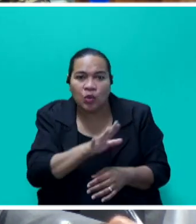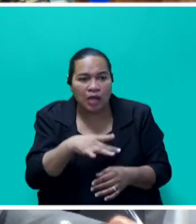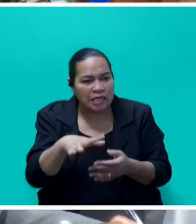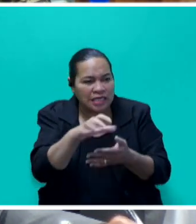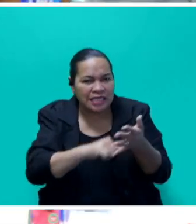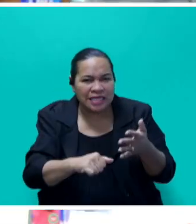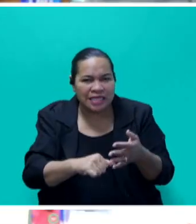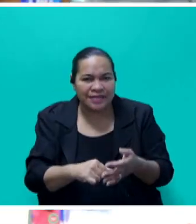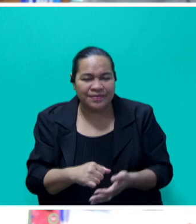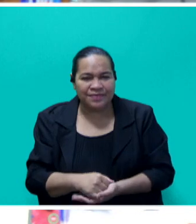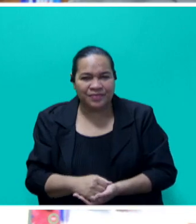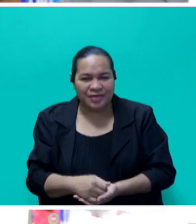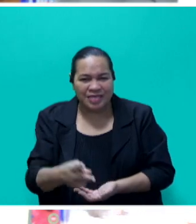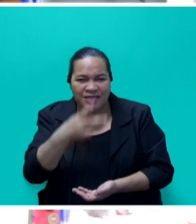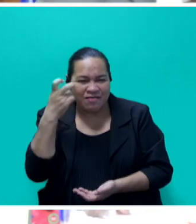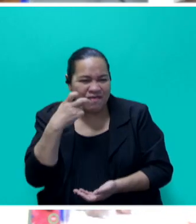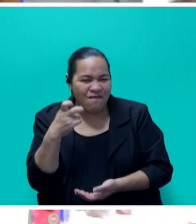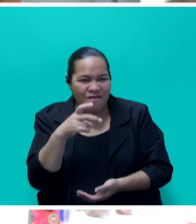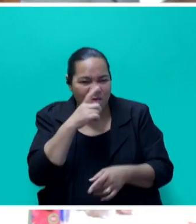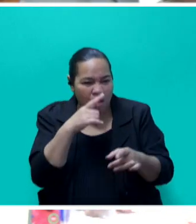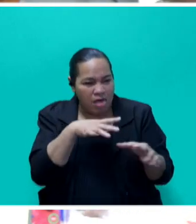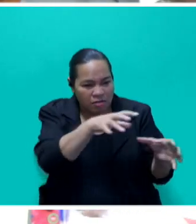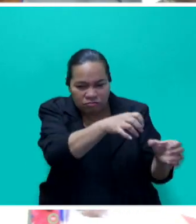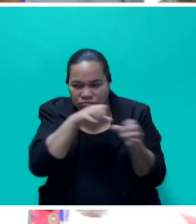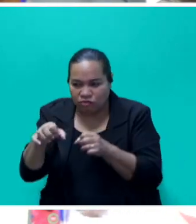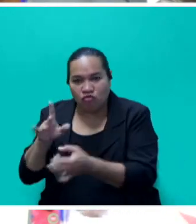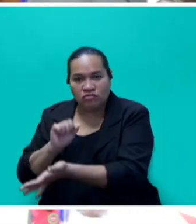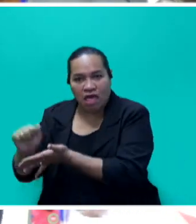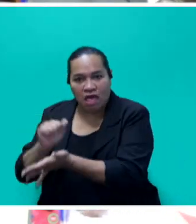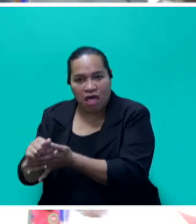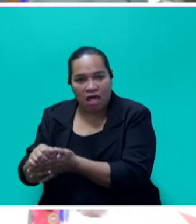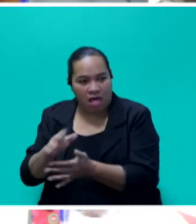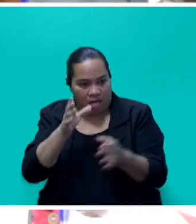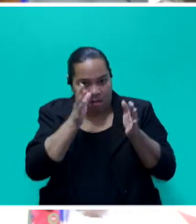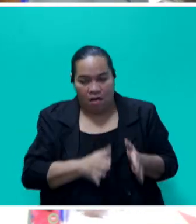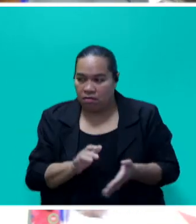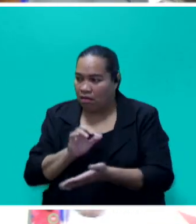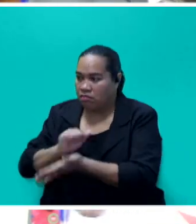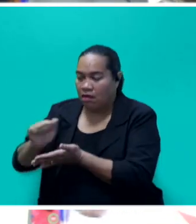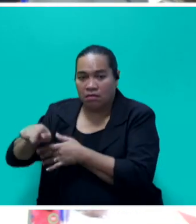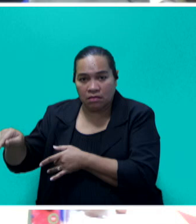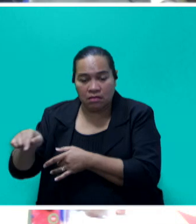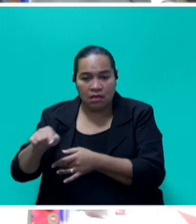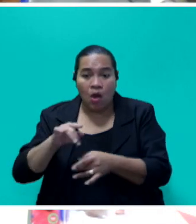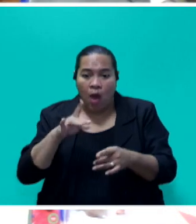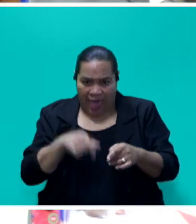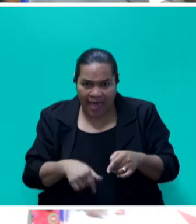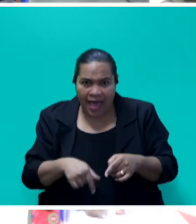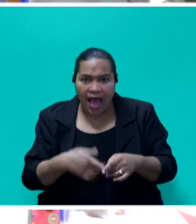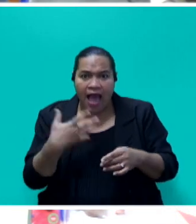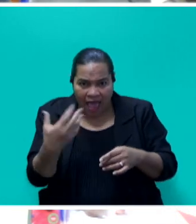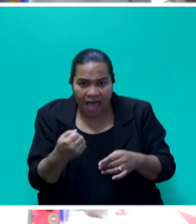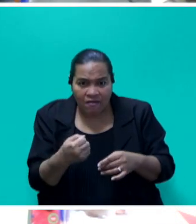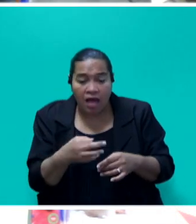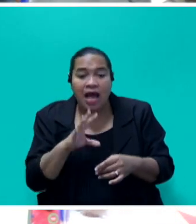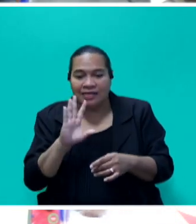the Trafficking in Persons Protocol. We've had instances in Fiji where people have just been